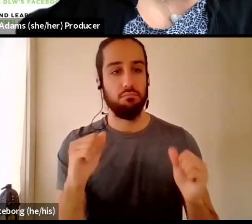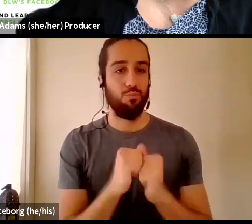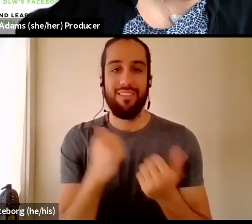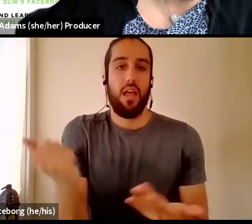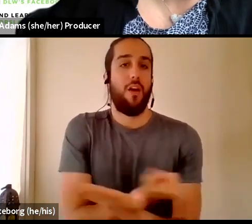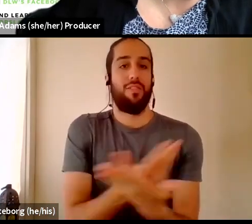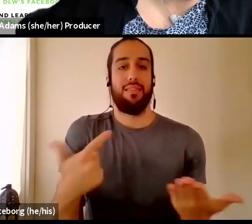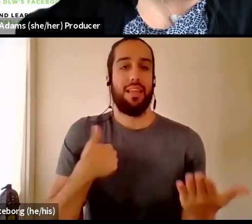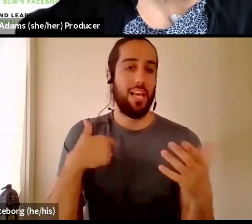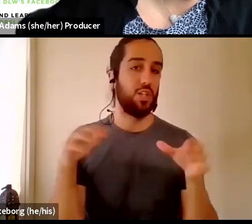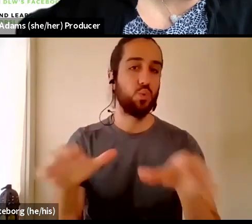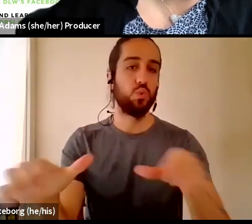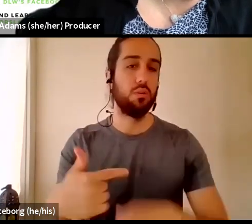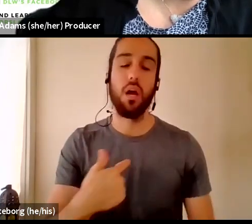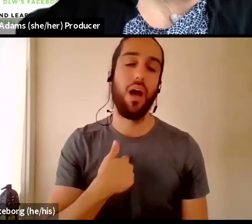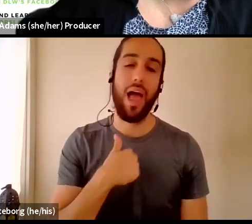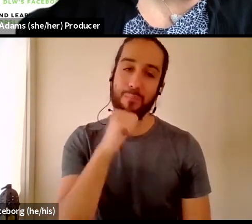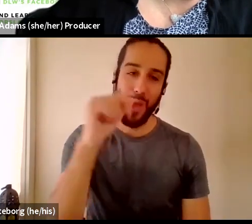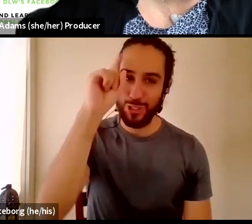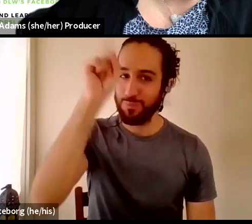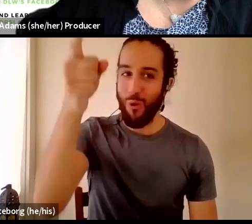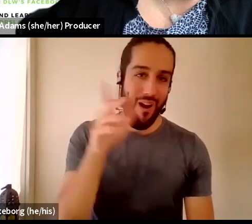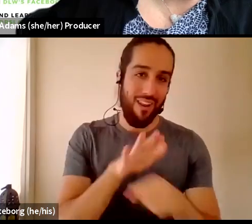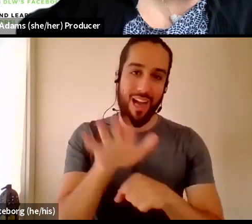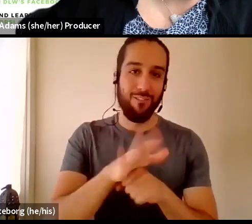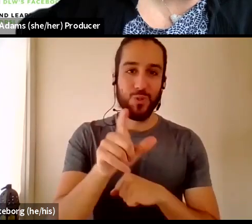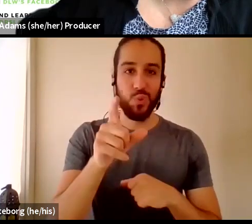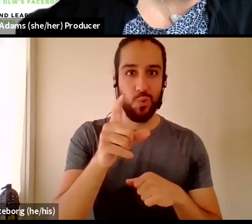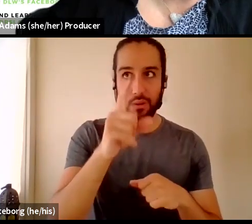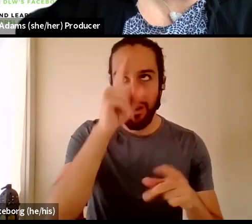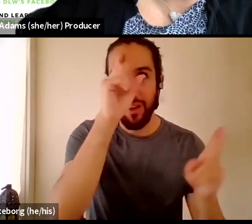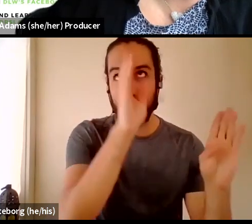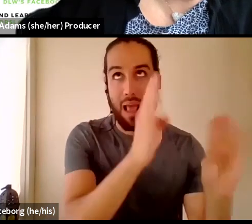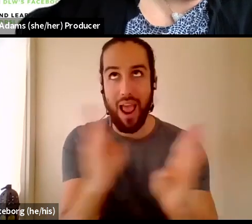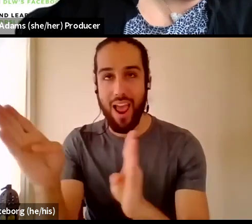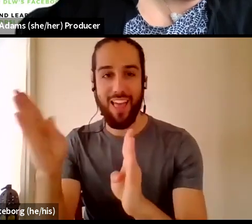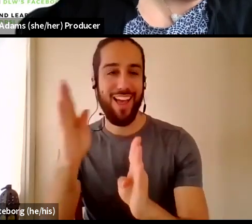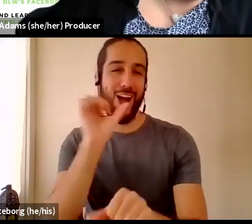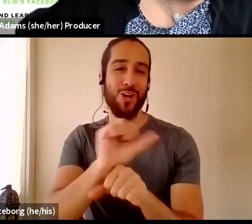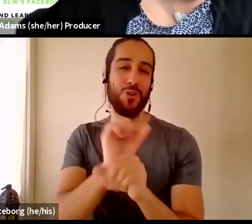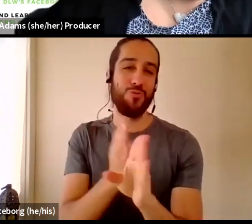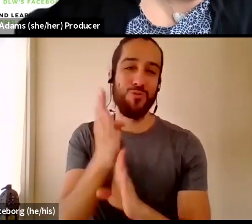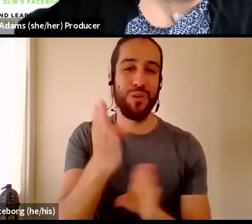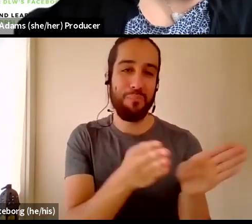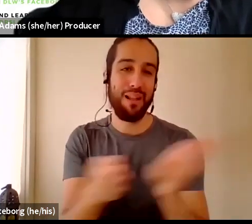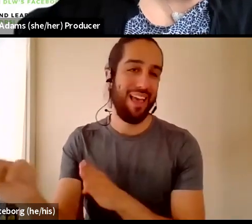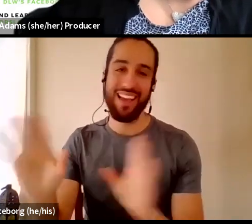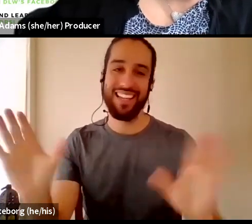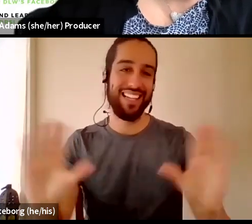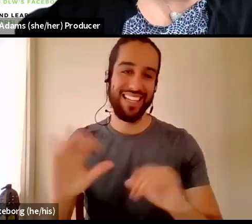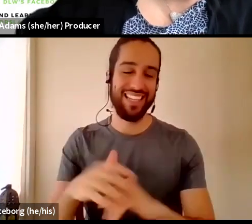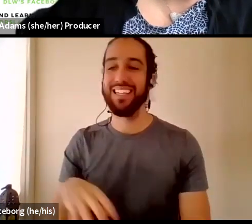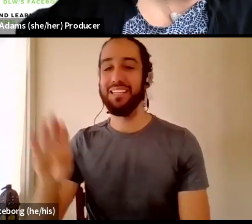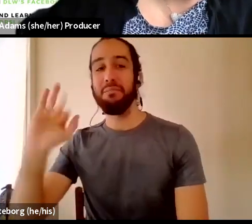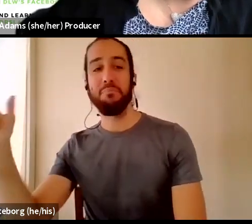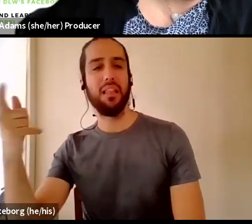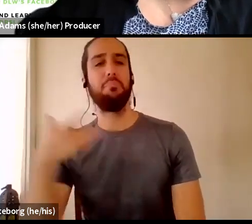done. I'm not smart enough to have plotted out a career path. You know, Bill Rausch used to always say, what is your 1-3-5-year journey? I'm